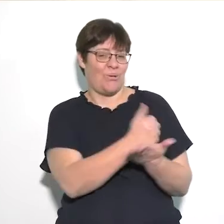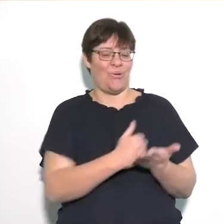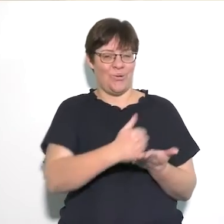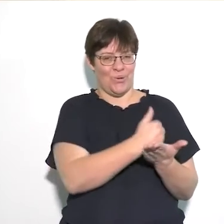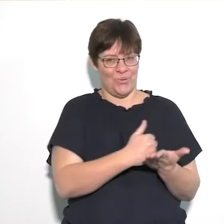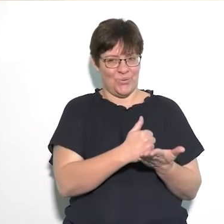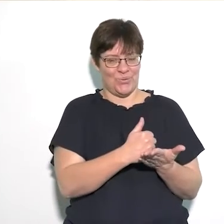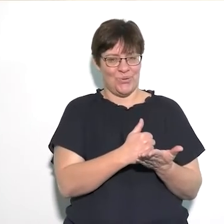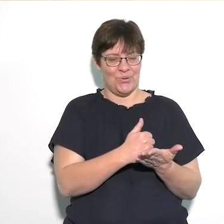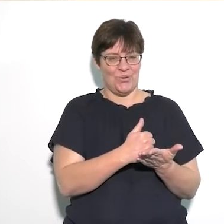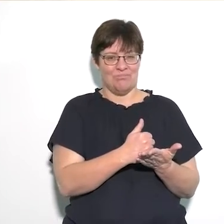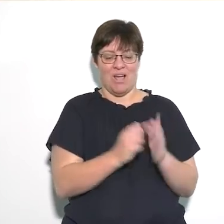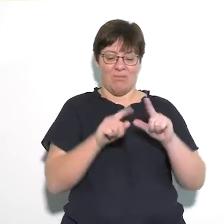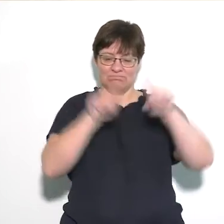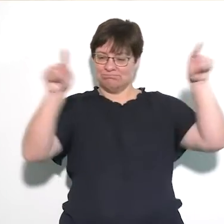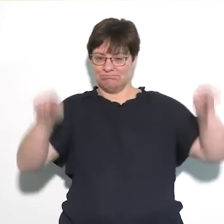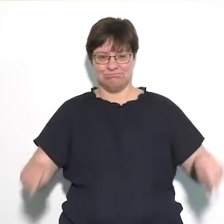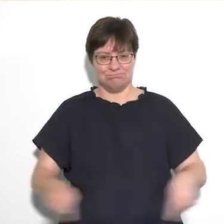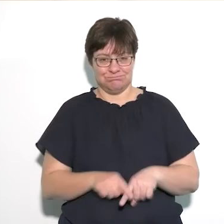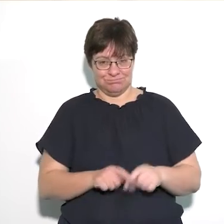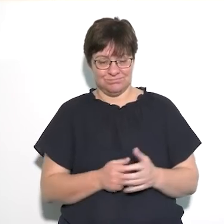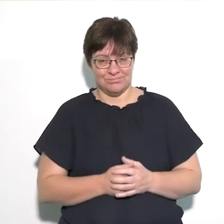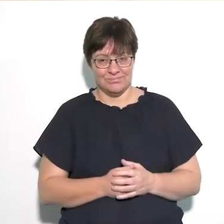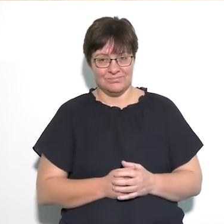glue it onto your sheet.